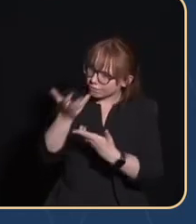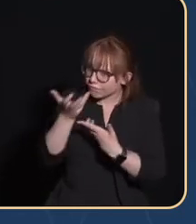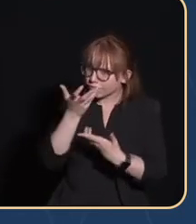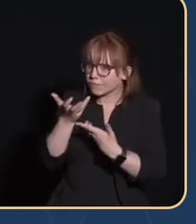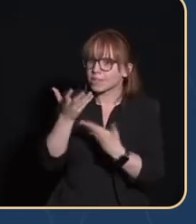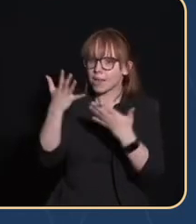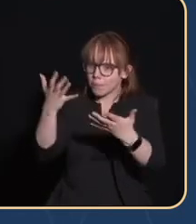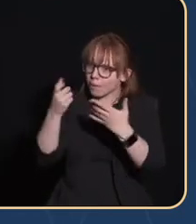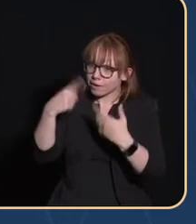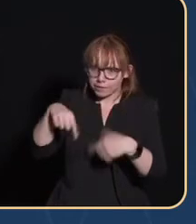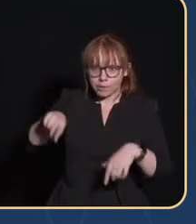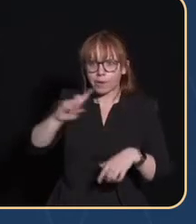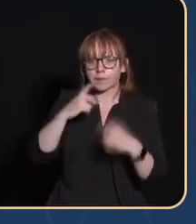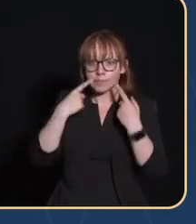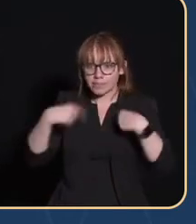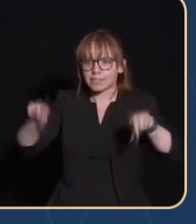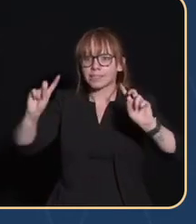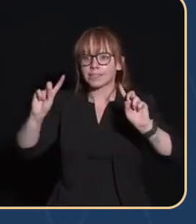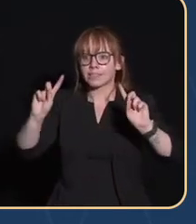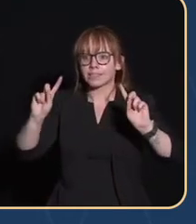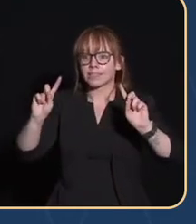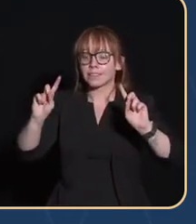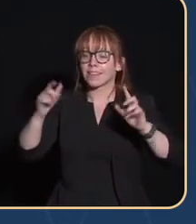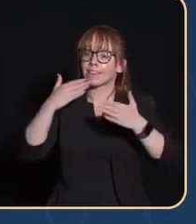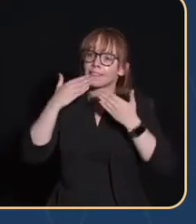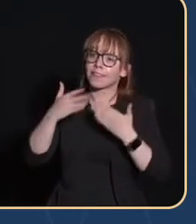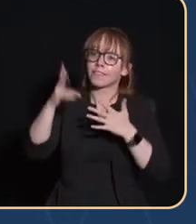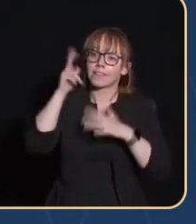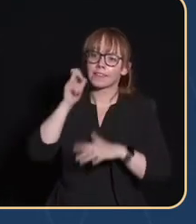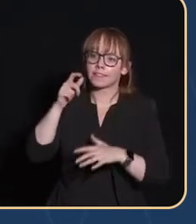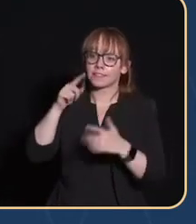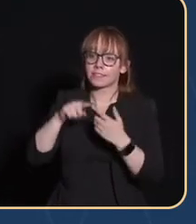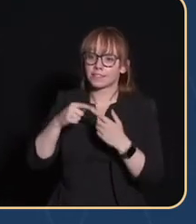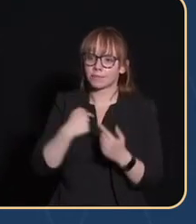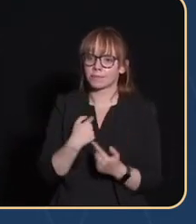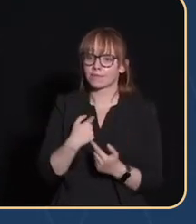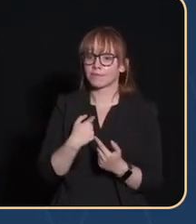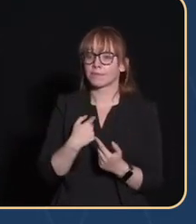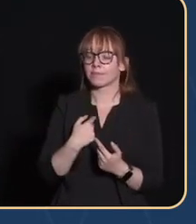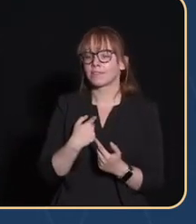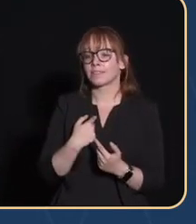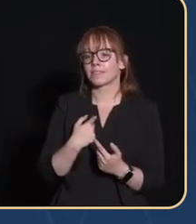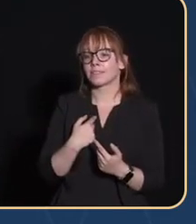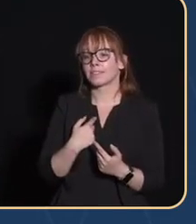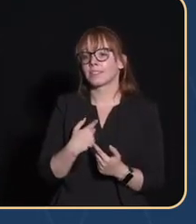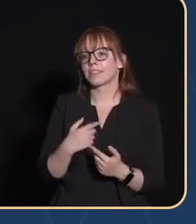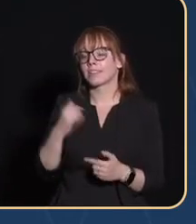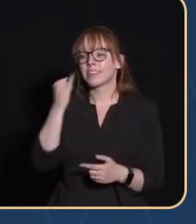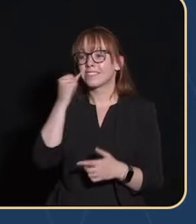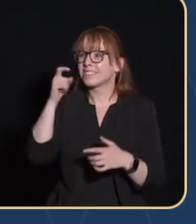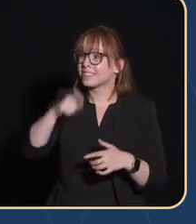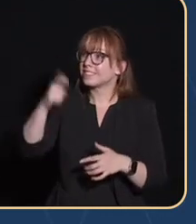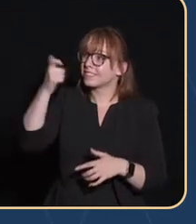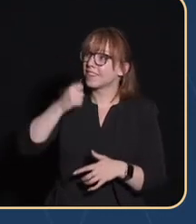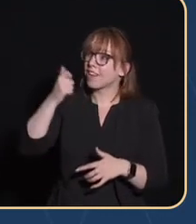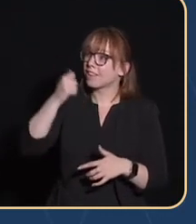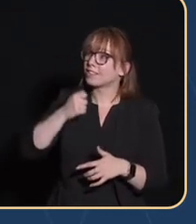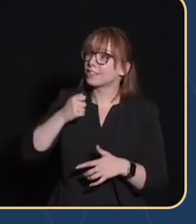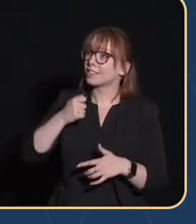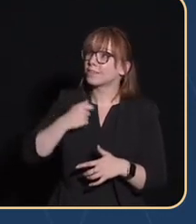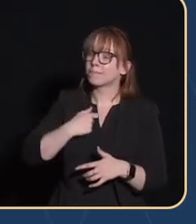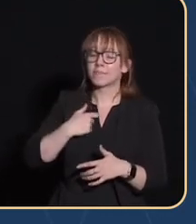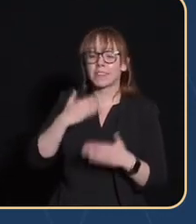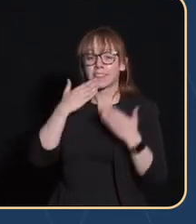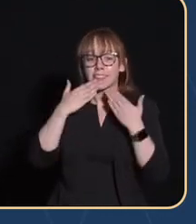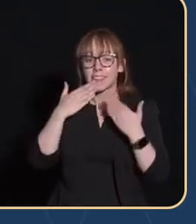want you to succeed. Thank you all for listening to me tonight. On behalf of all students who need scholarships to push through to the finish line, I thank you for